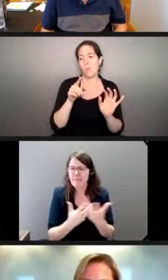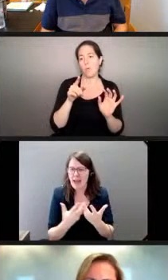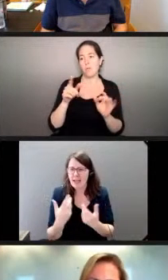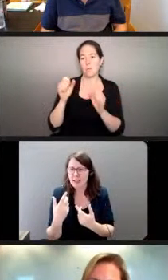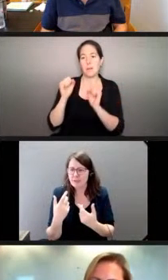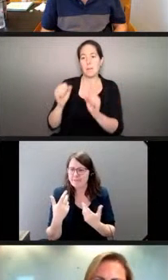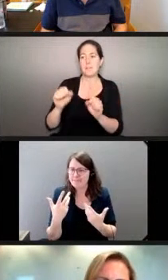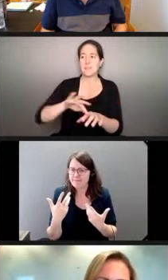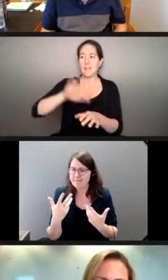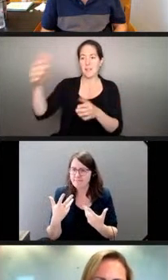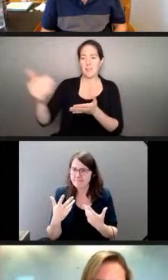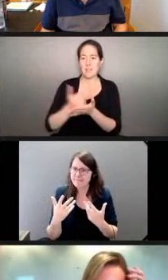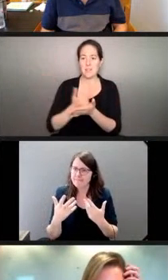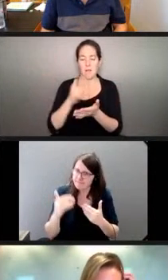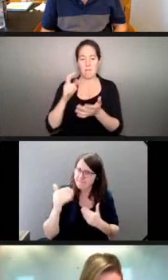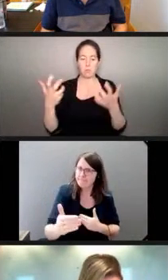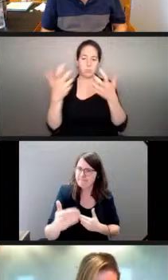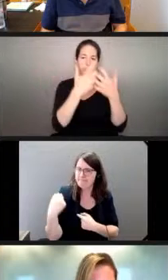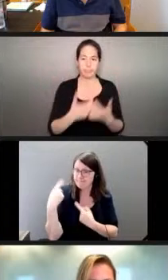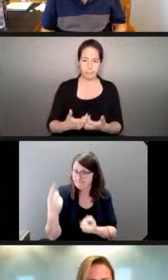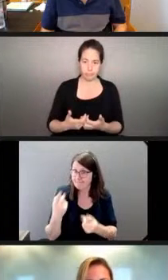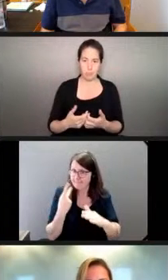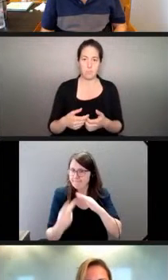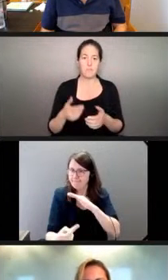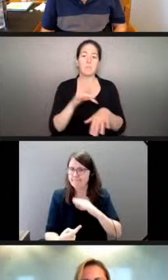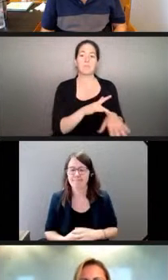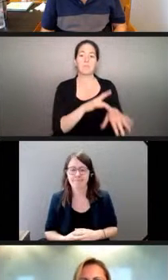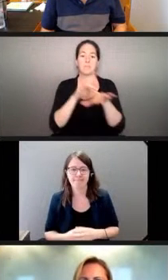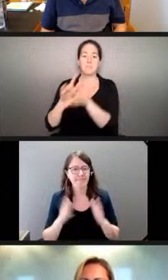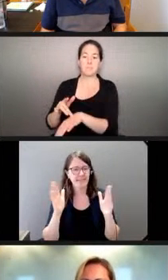Great, thank you, Shelley. So next slide, please.